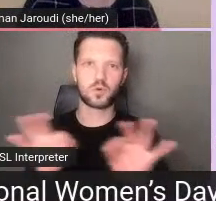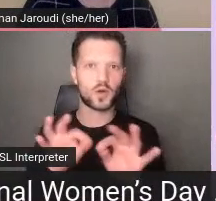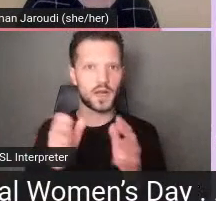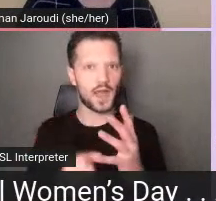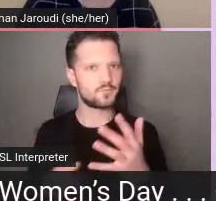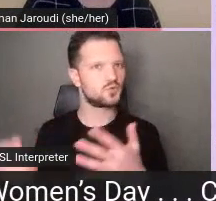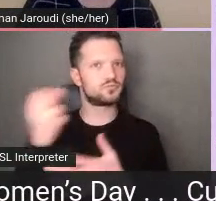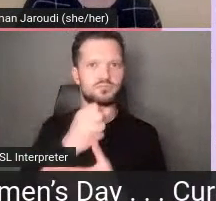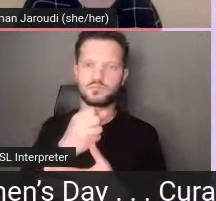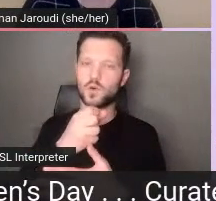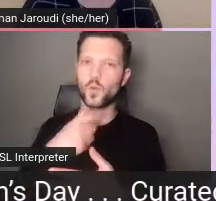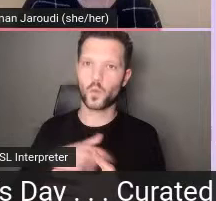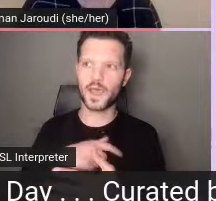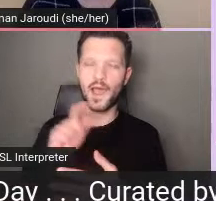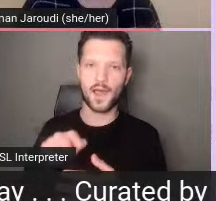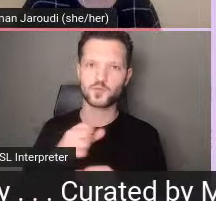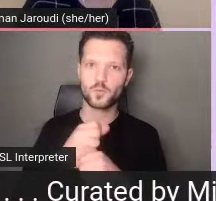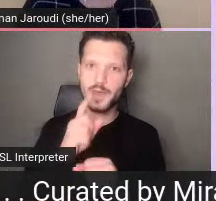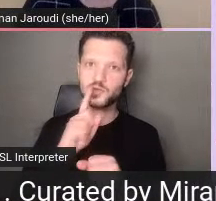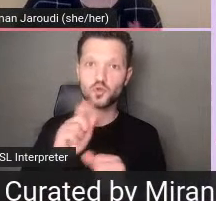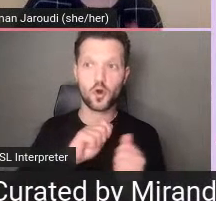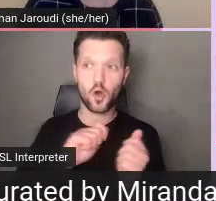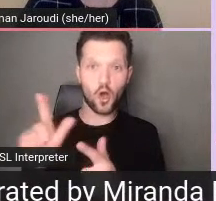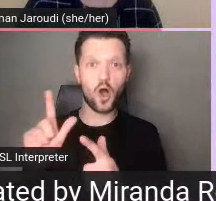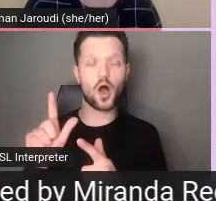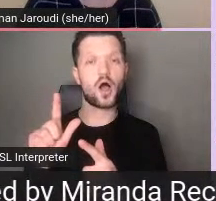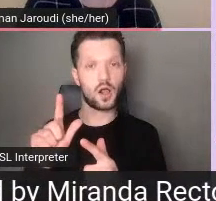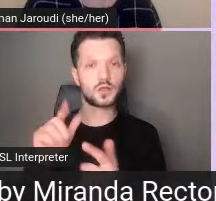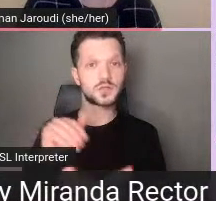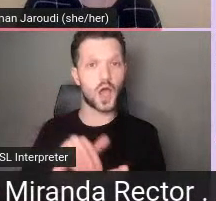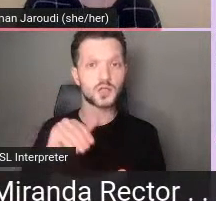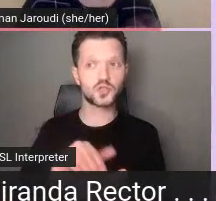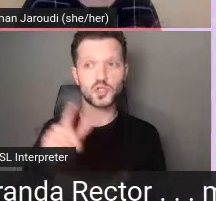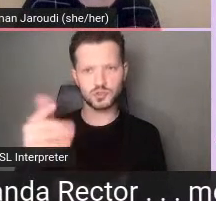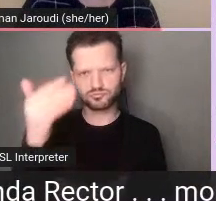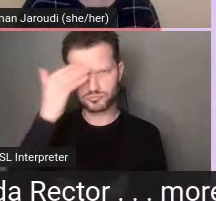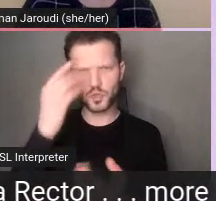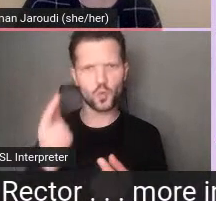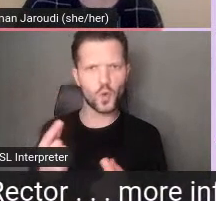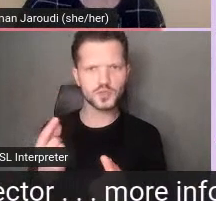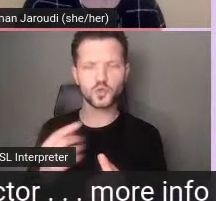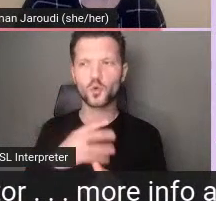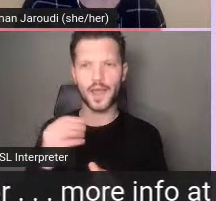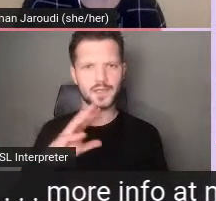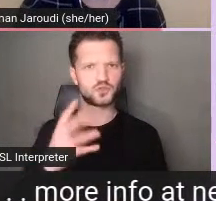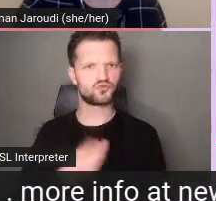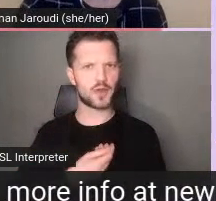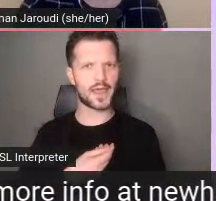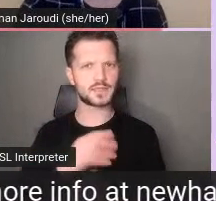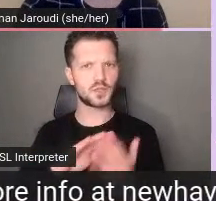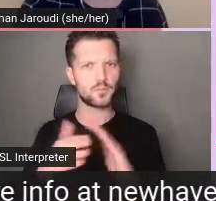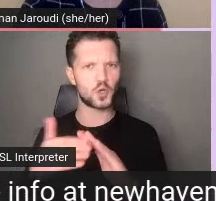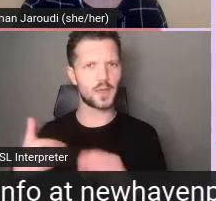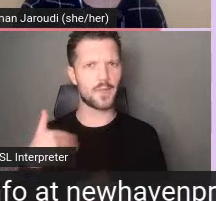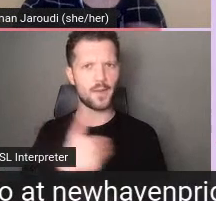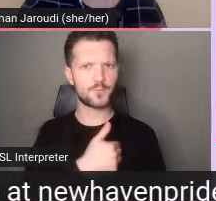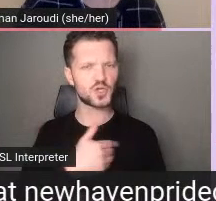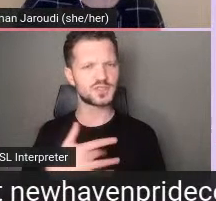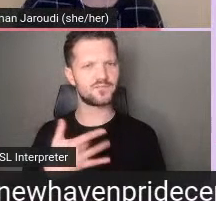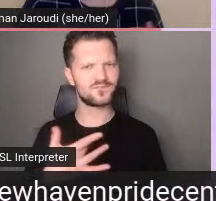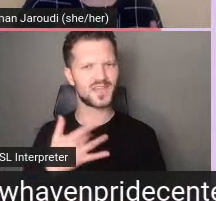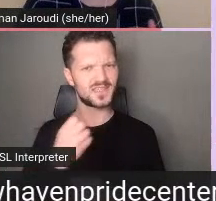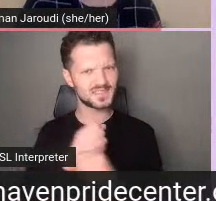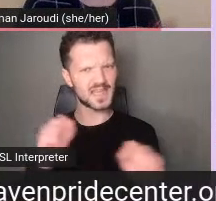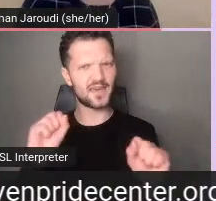we can to make sure providers are informed and that our trans community members feel safe seeking medical care. Regarding sexual